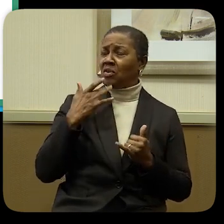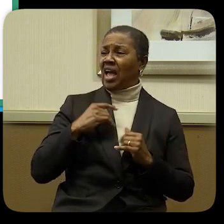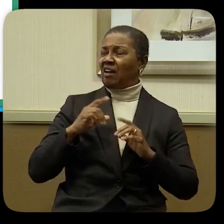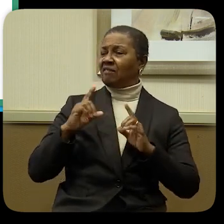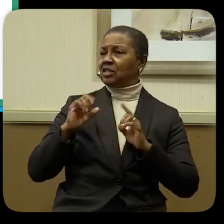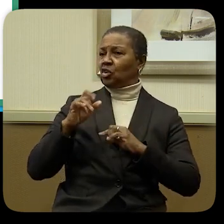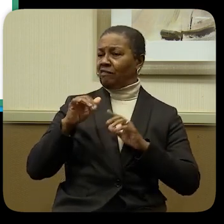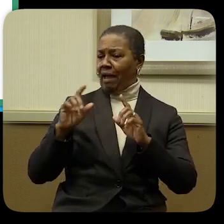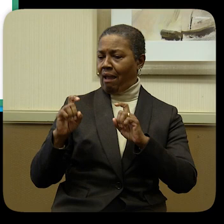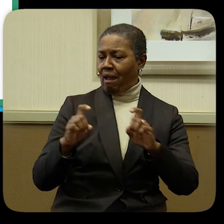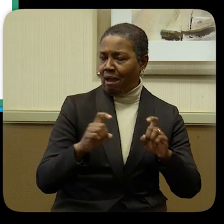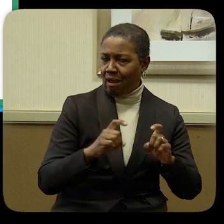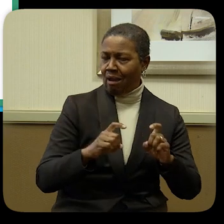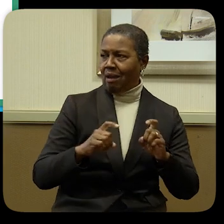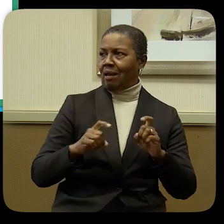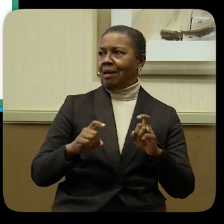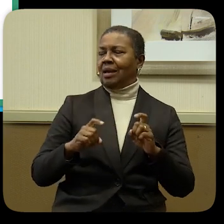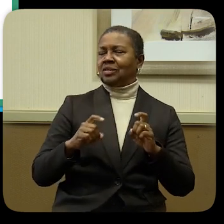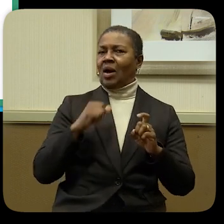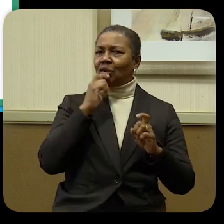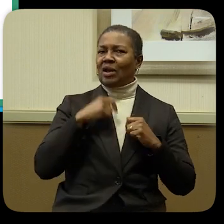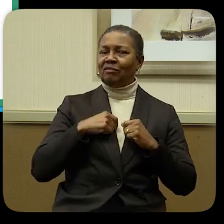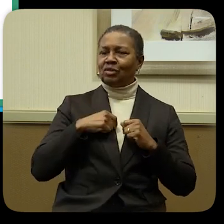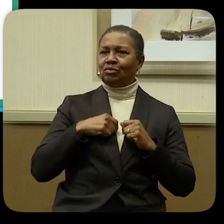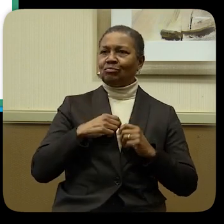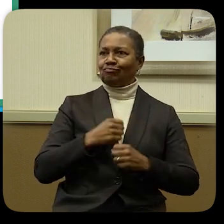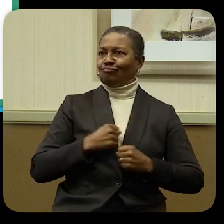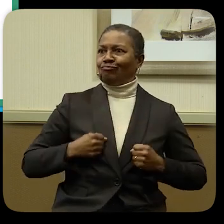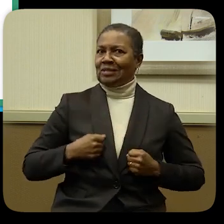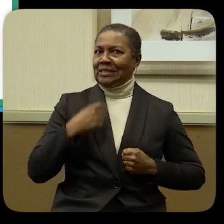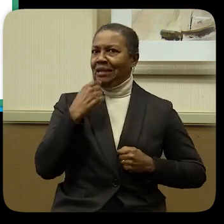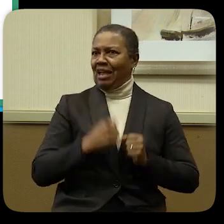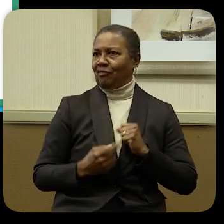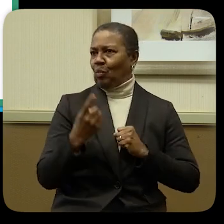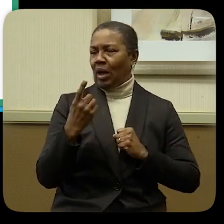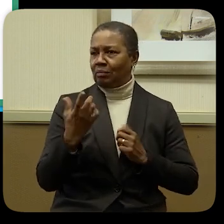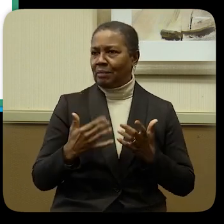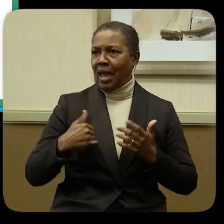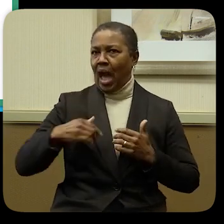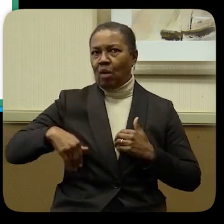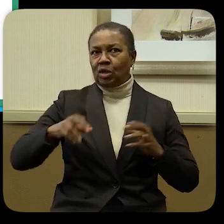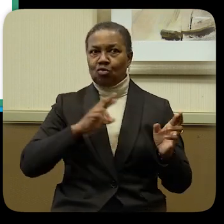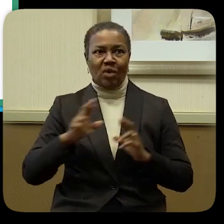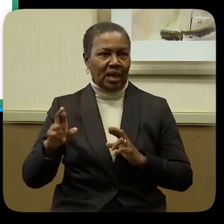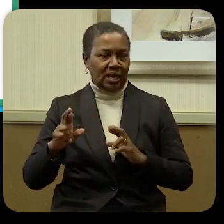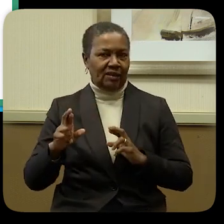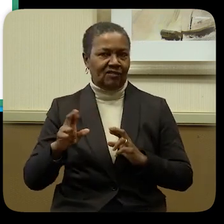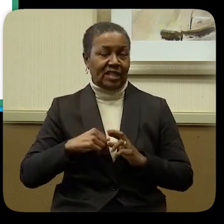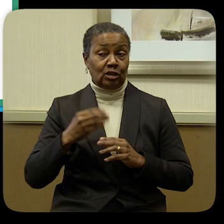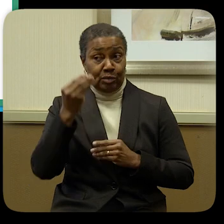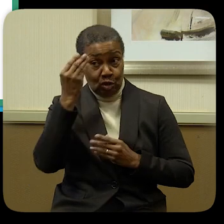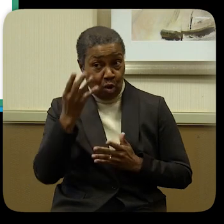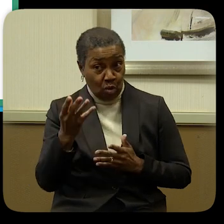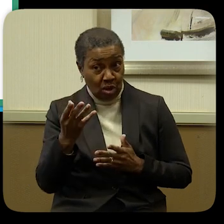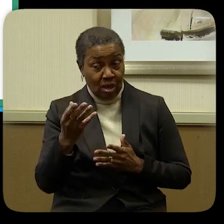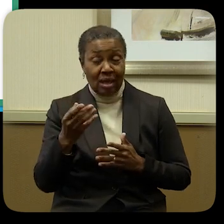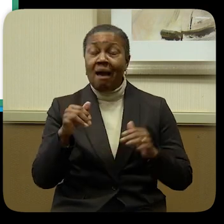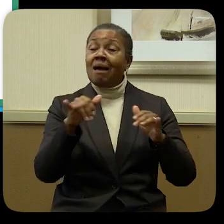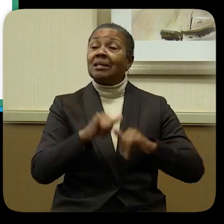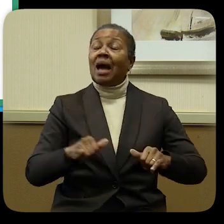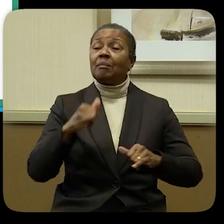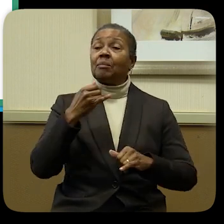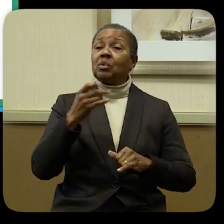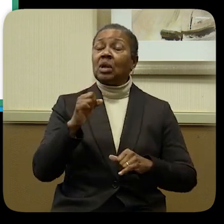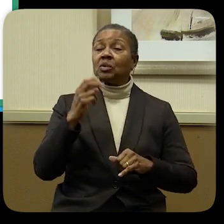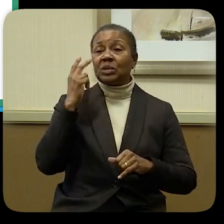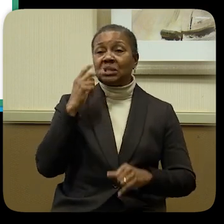survey or something like that so that I don't have to out myself to everybody. I may have not been ready for that. The common pronouns that we see